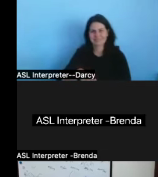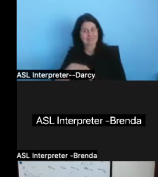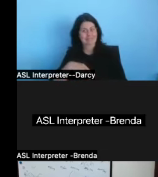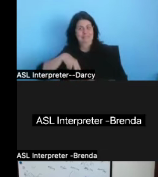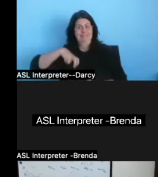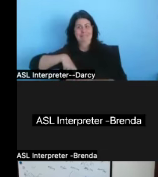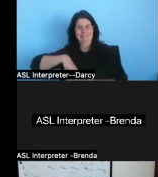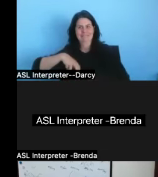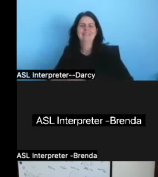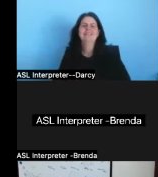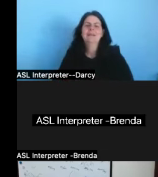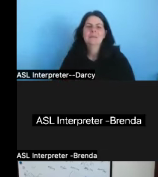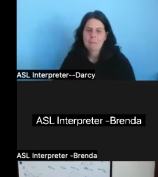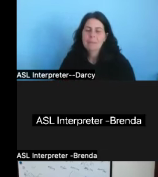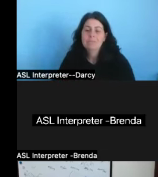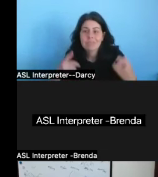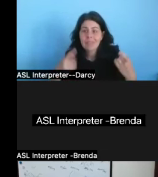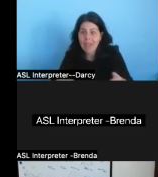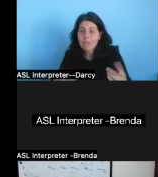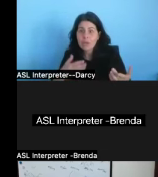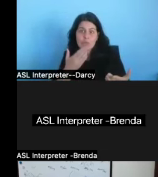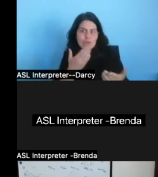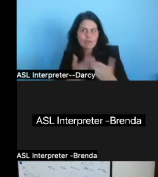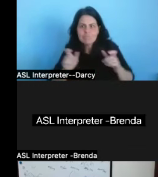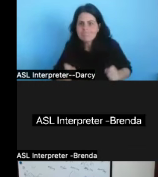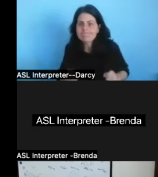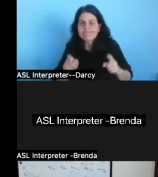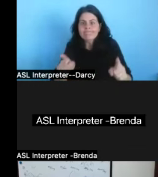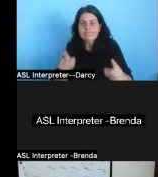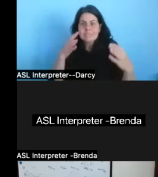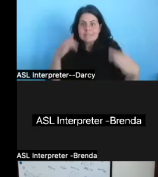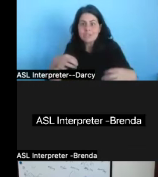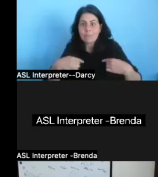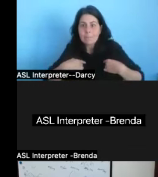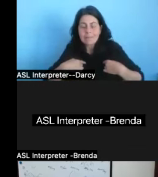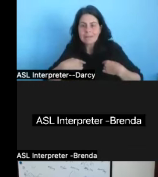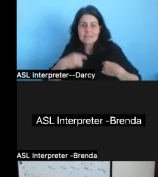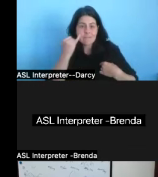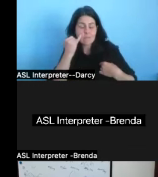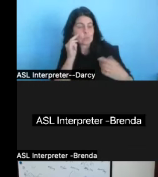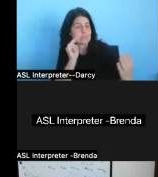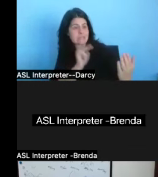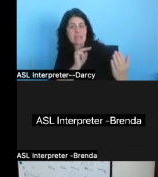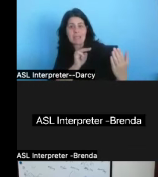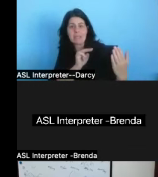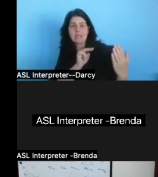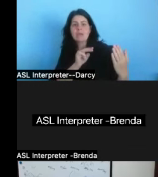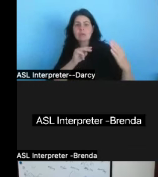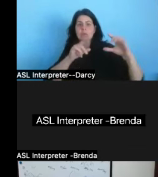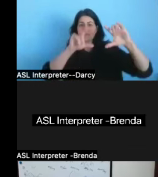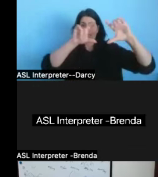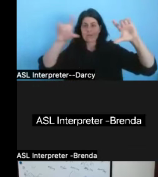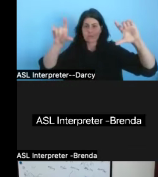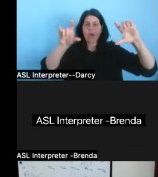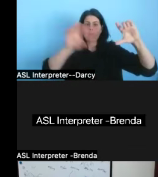It turned out that actually was a very good spur of the moment decision, because if you see here, we have waveforms at the top and then